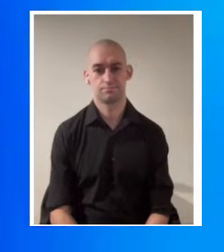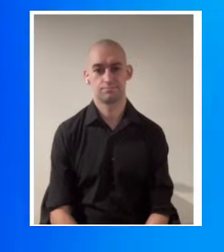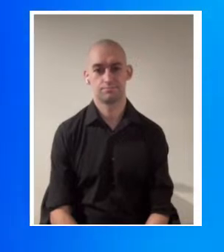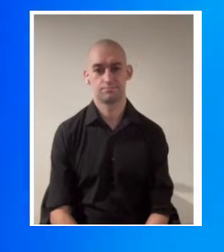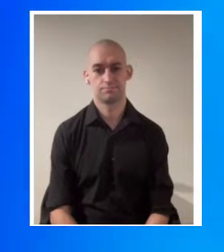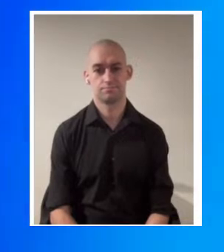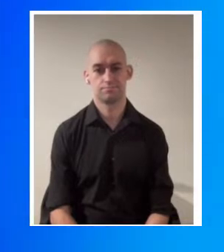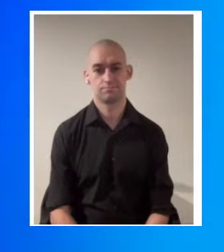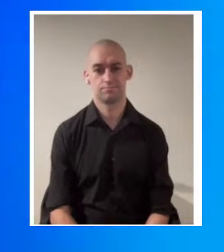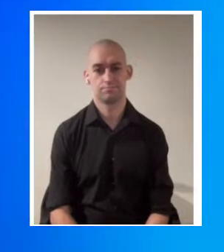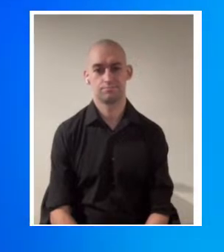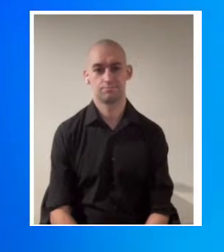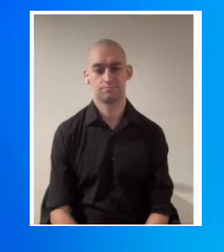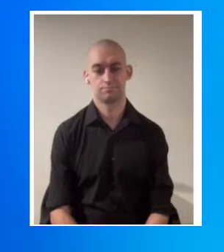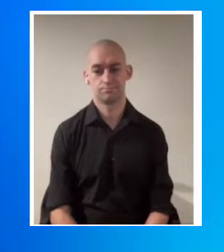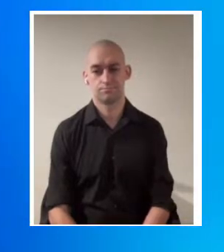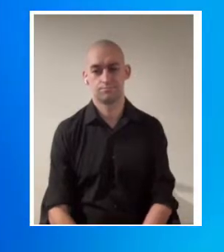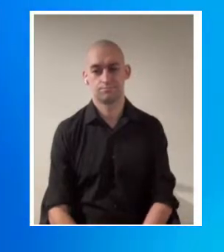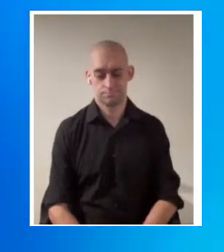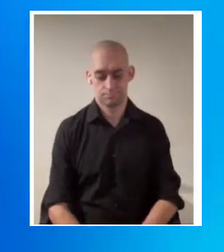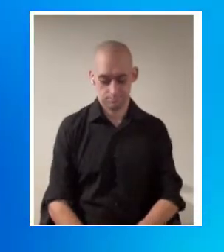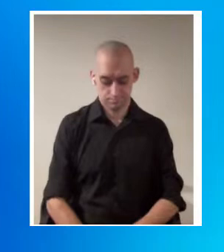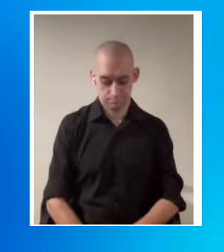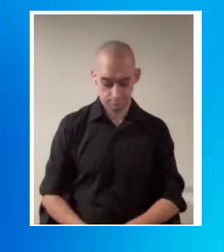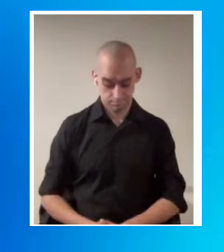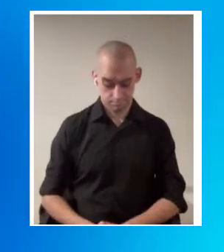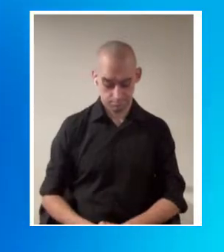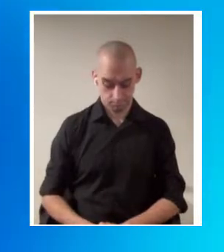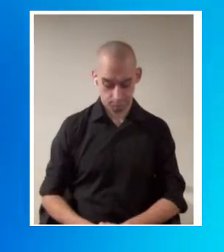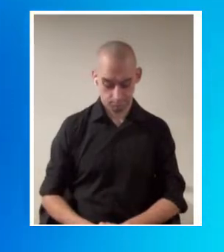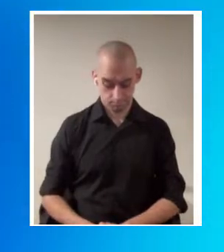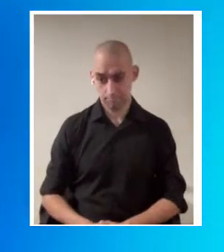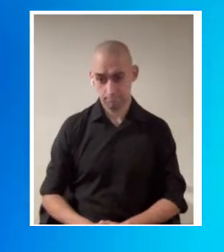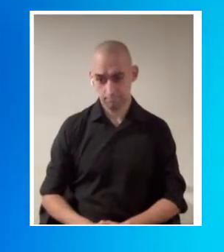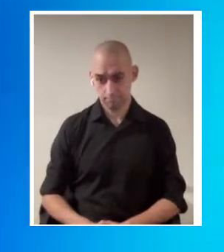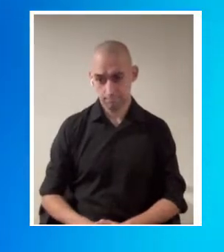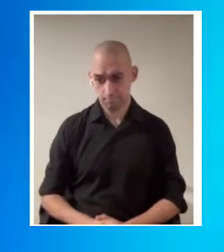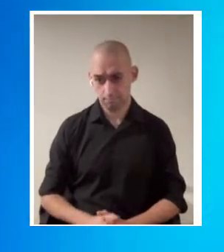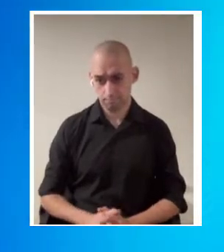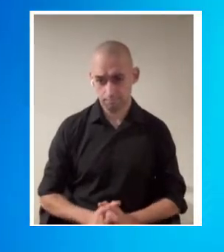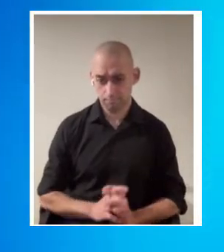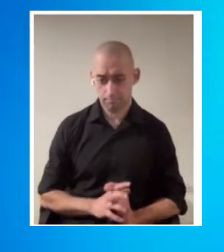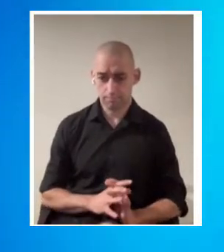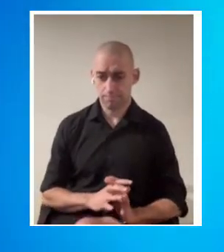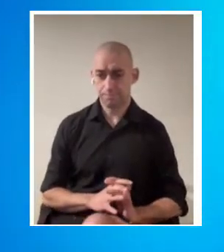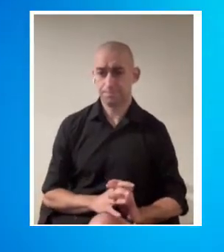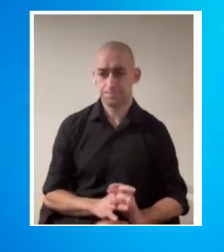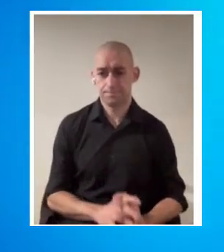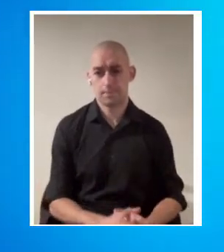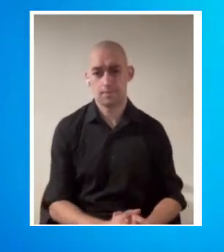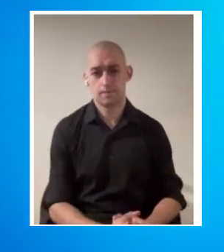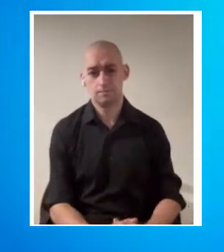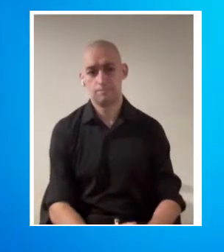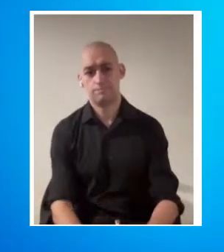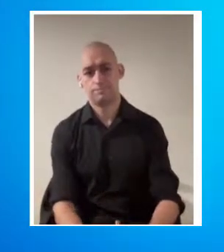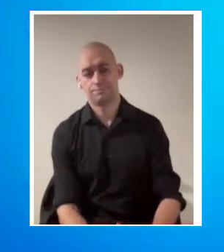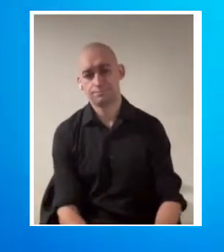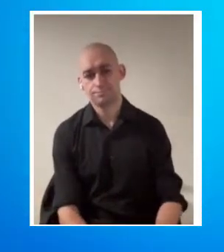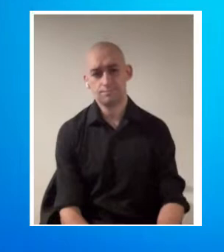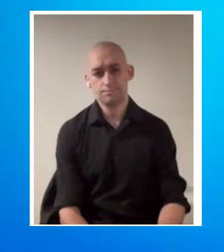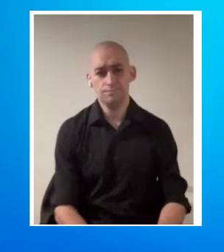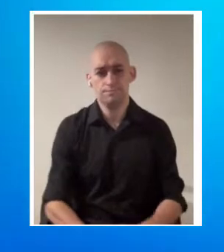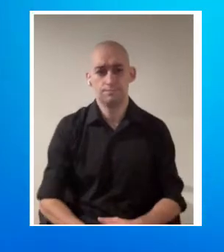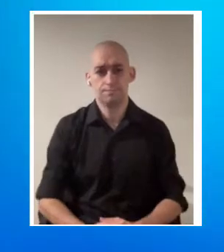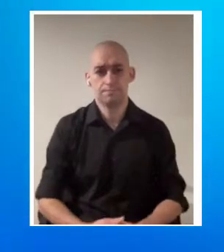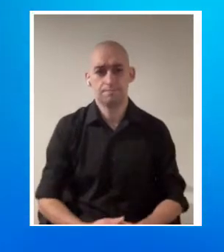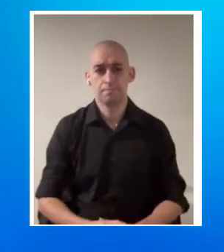And then I would just recommend in the script to mention that when you want them to click on polls and answer the questions, and when you want them to just write their answer